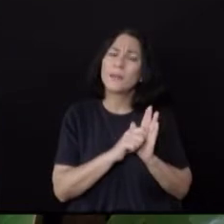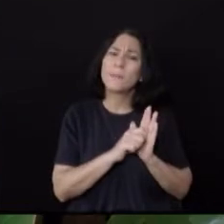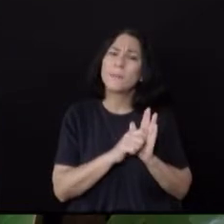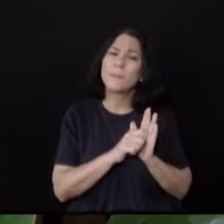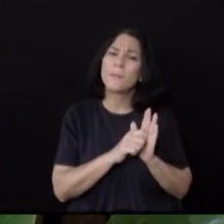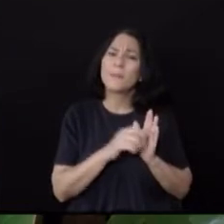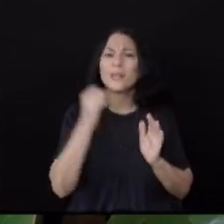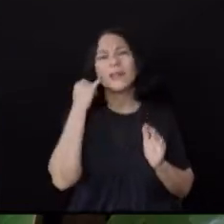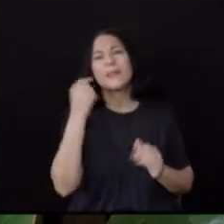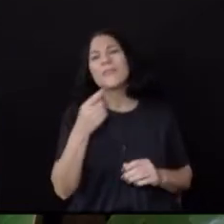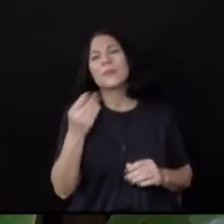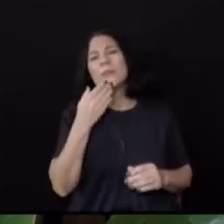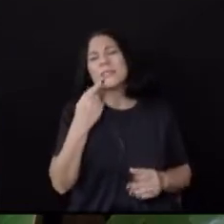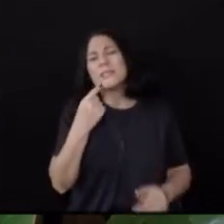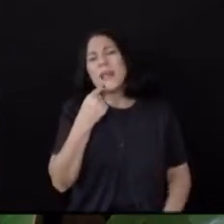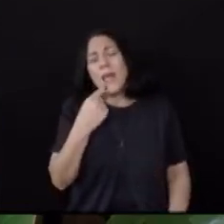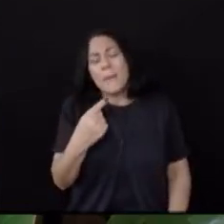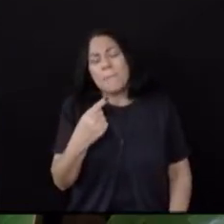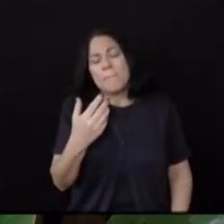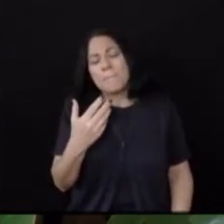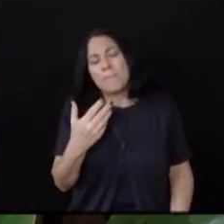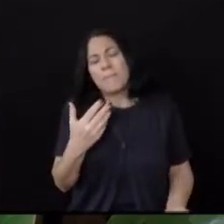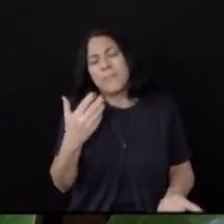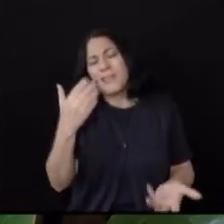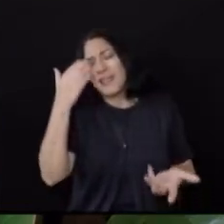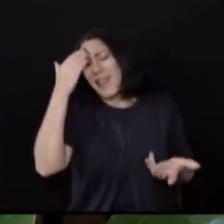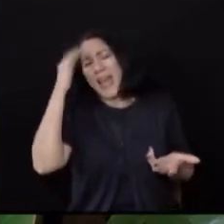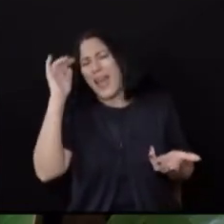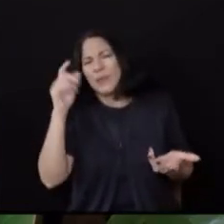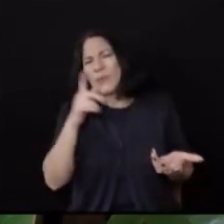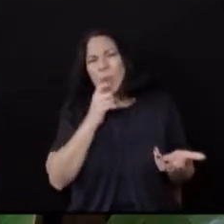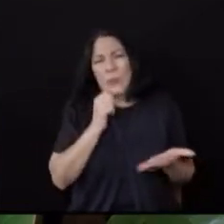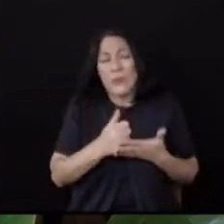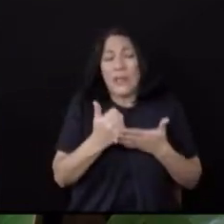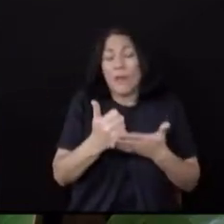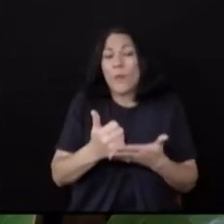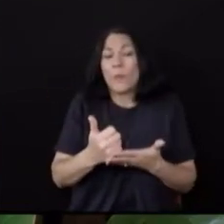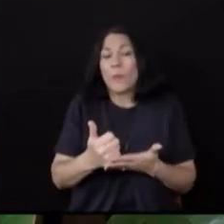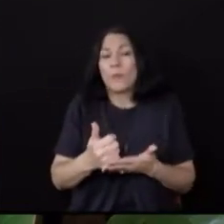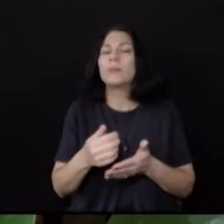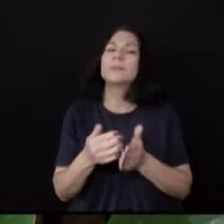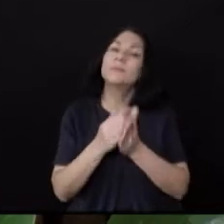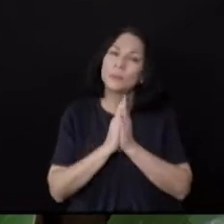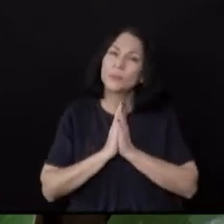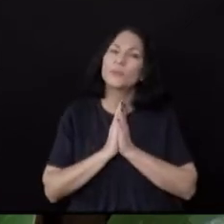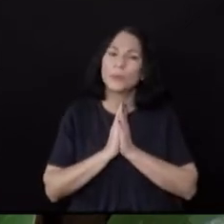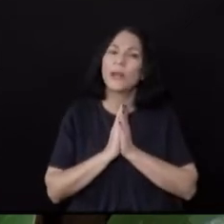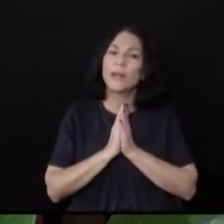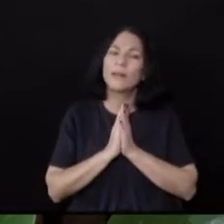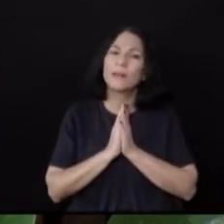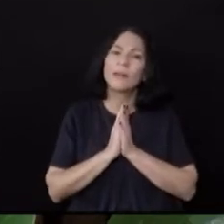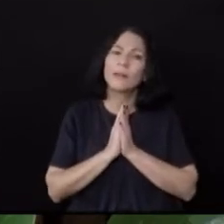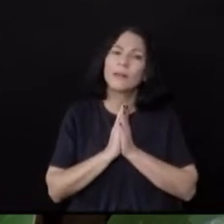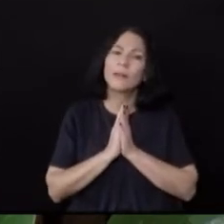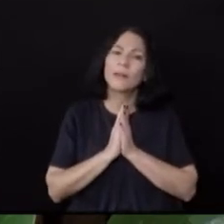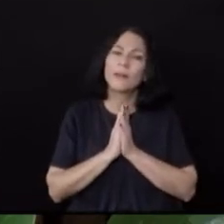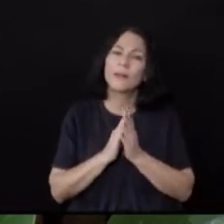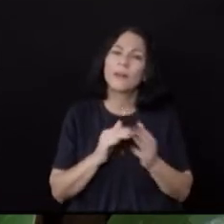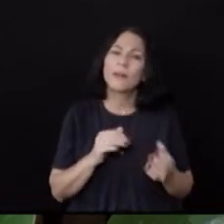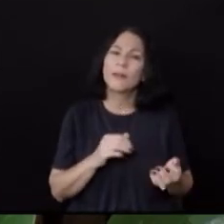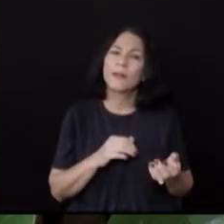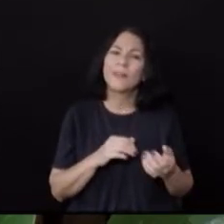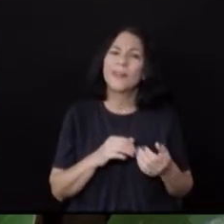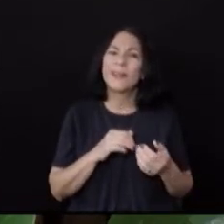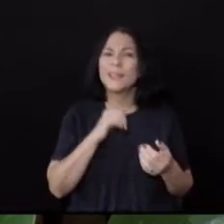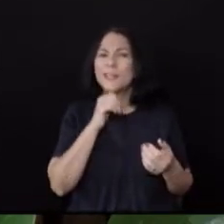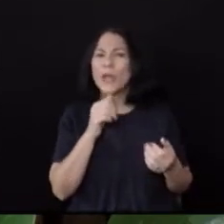And if you say, well, Ben, I'm not sure who that might be, if I could reach out to somebody or could help somebody, pray about it. And I don't mean that off the cuff